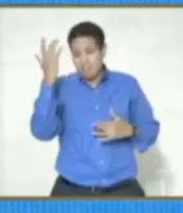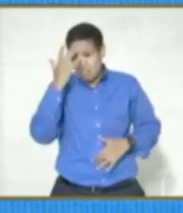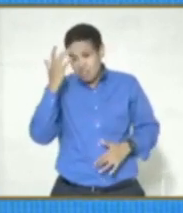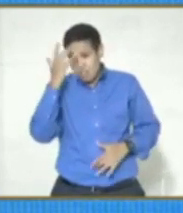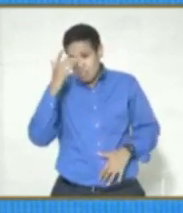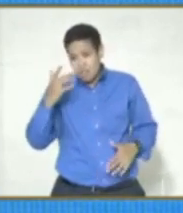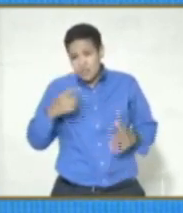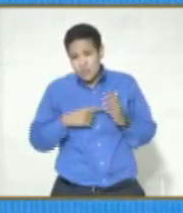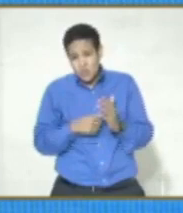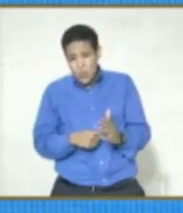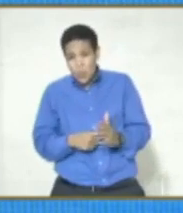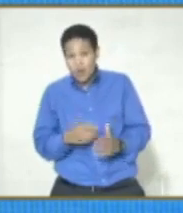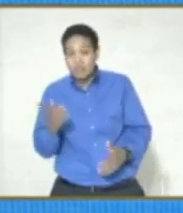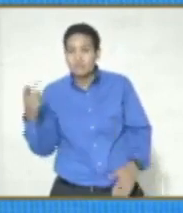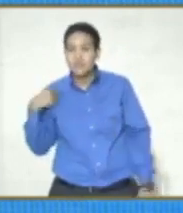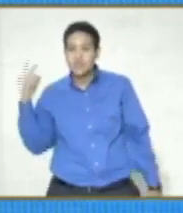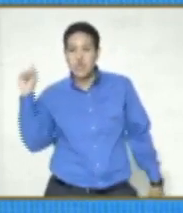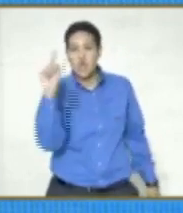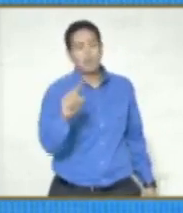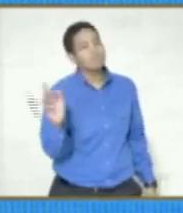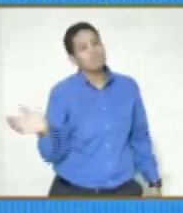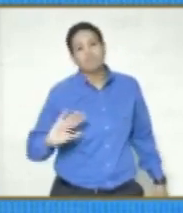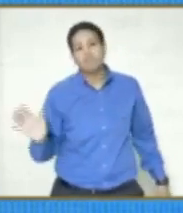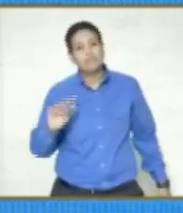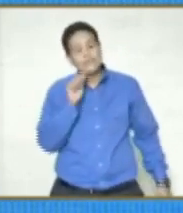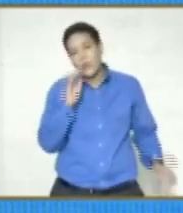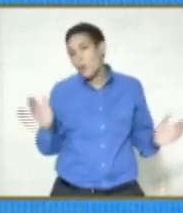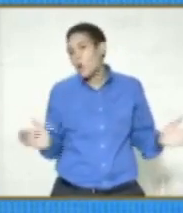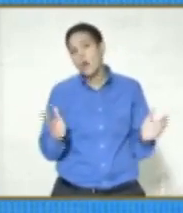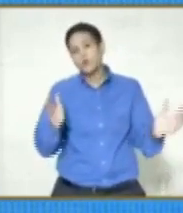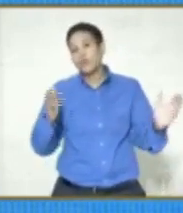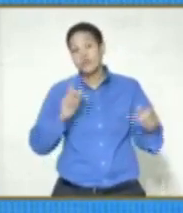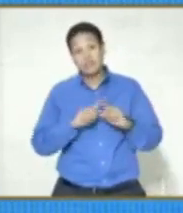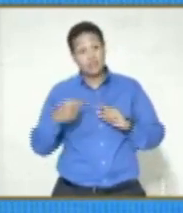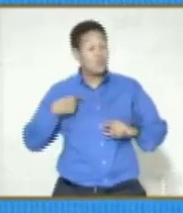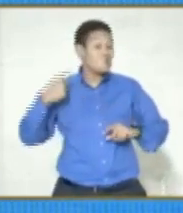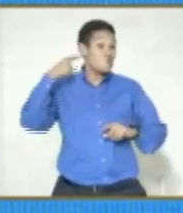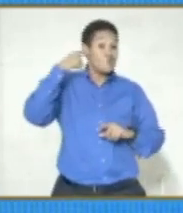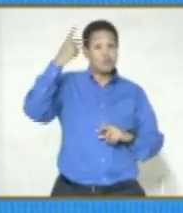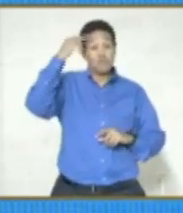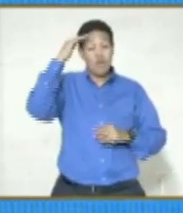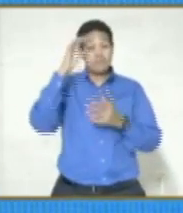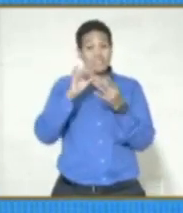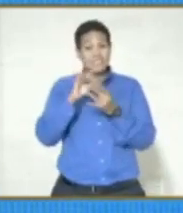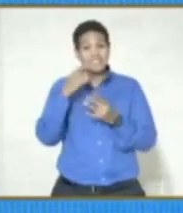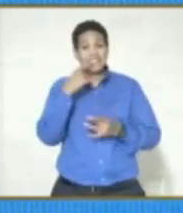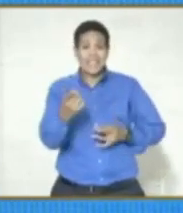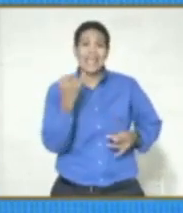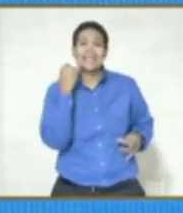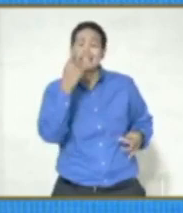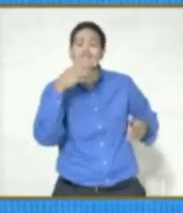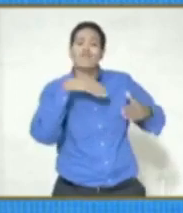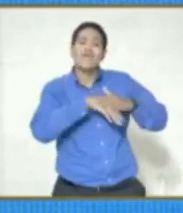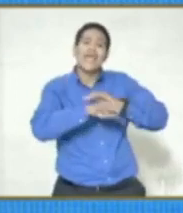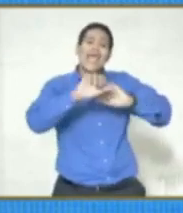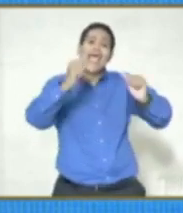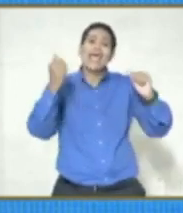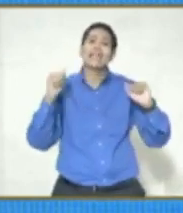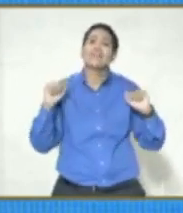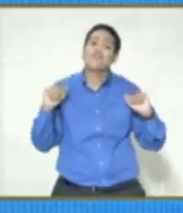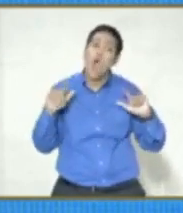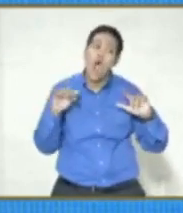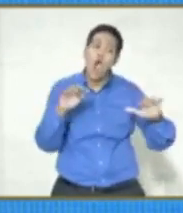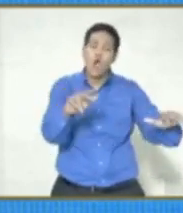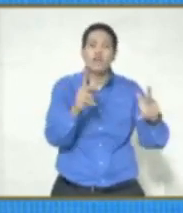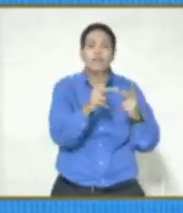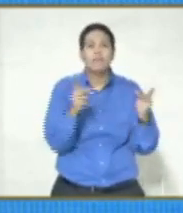you to come there in the first place, but certainly you would have heard the Prime Minister mention that if you're going into any sort of crowded places, you ought